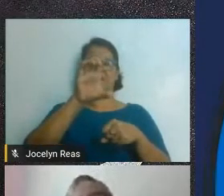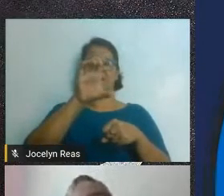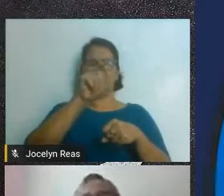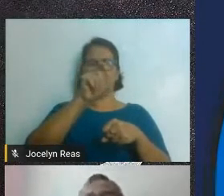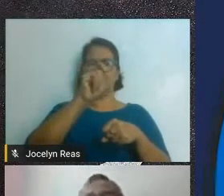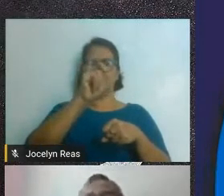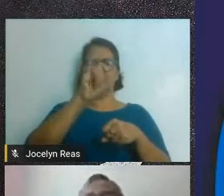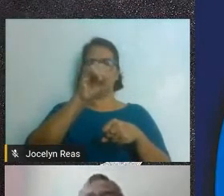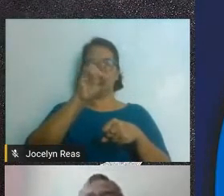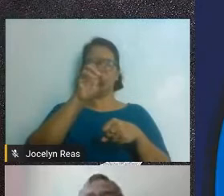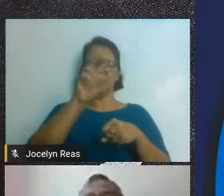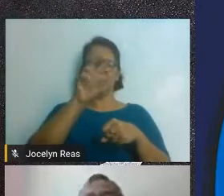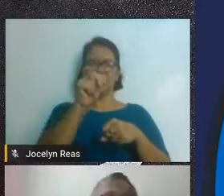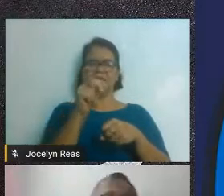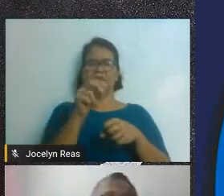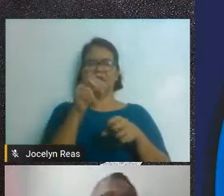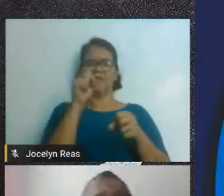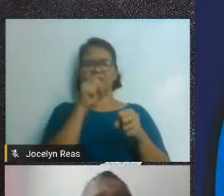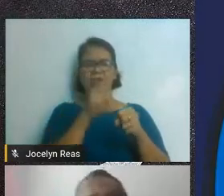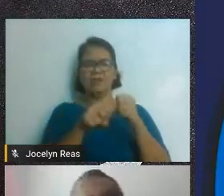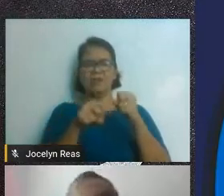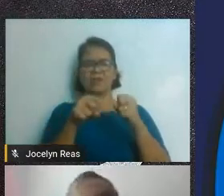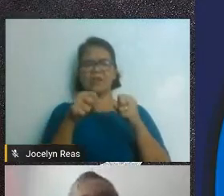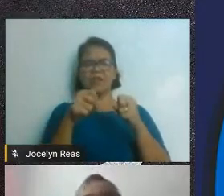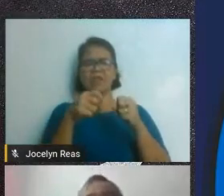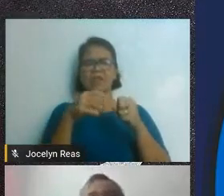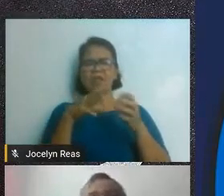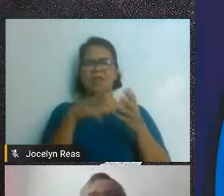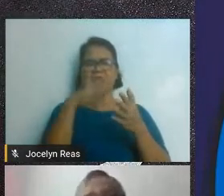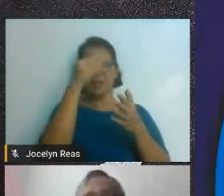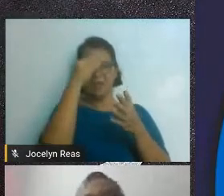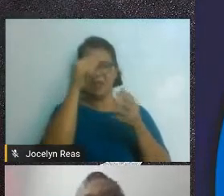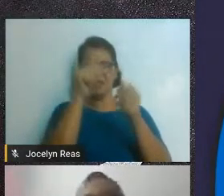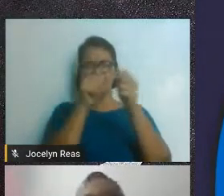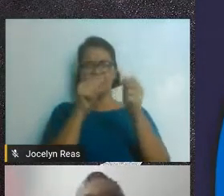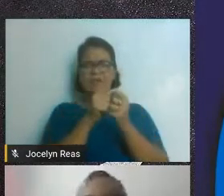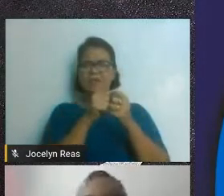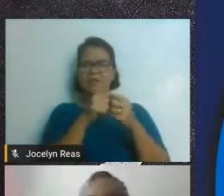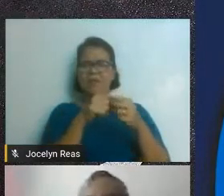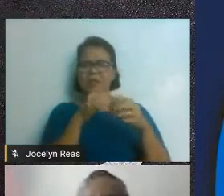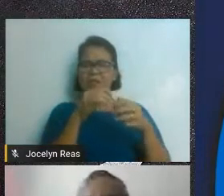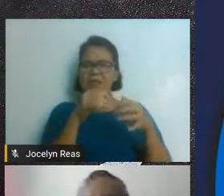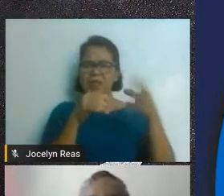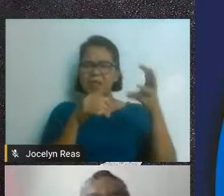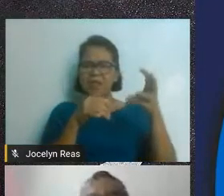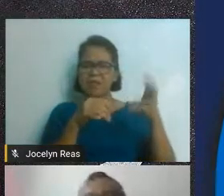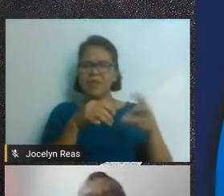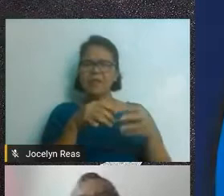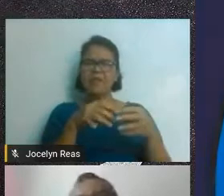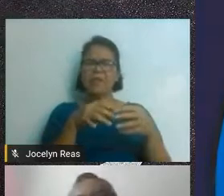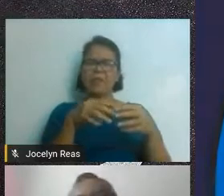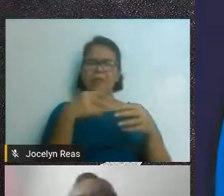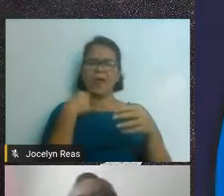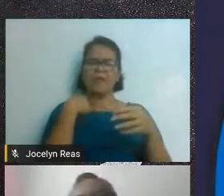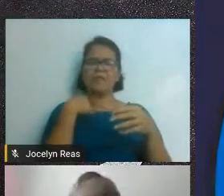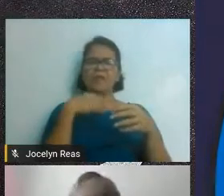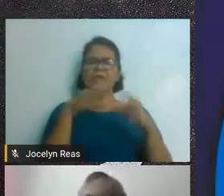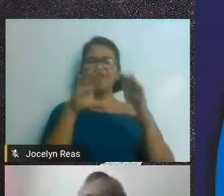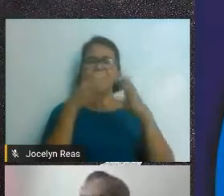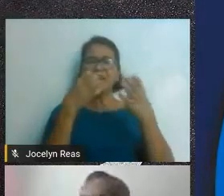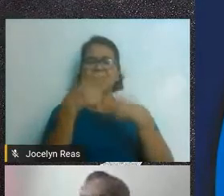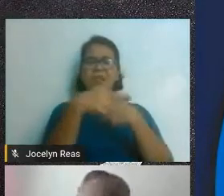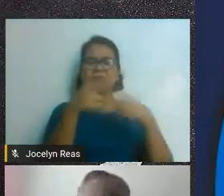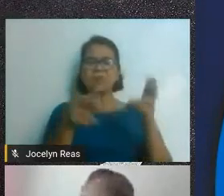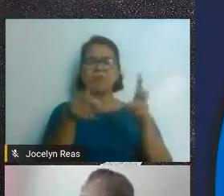sila. And then, pang-anim, and this is what we're doing, yung classroom assessment and grading, we are reviewing now